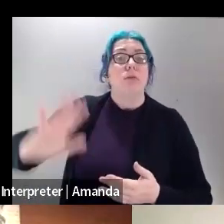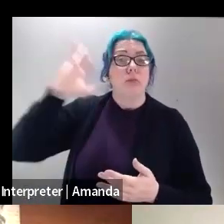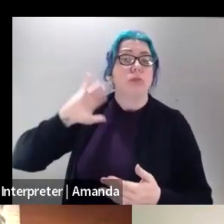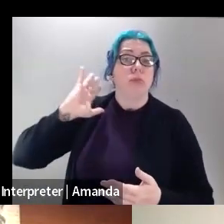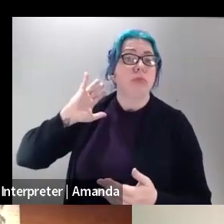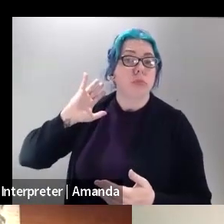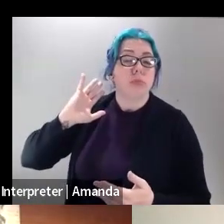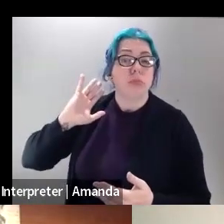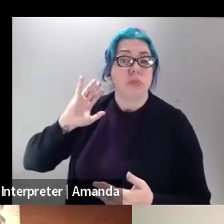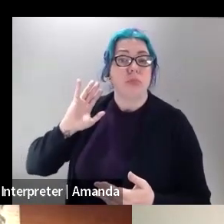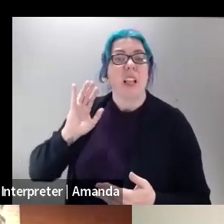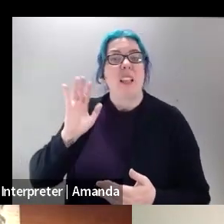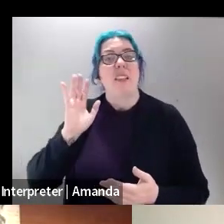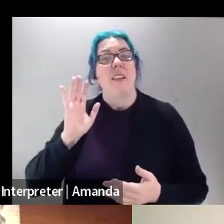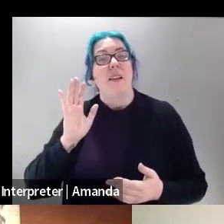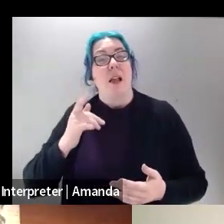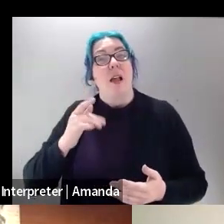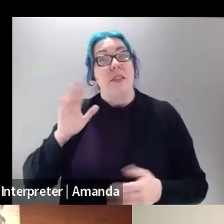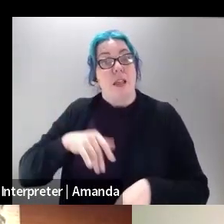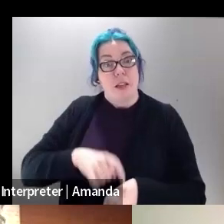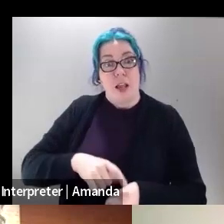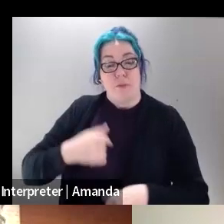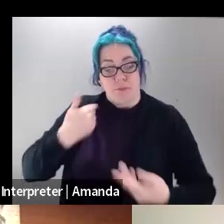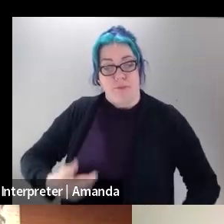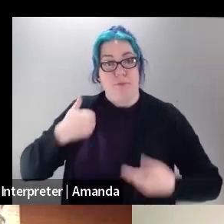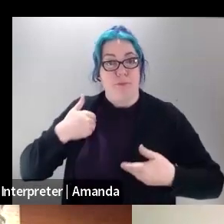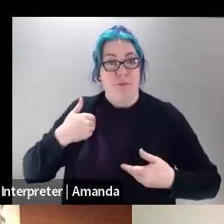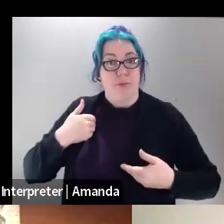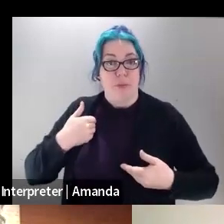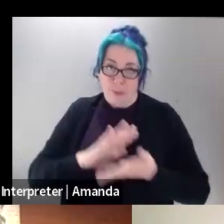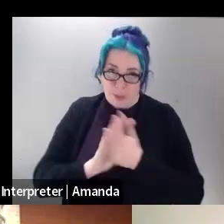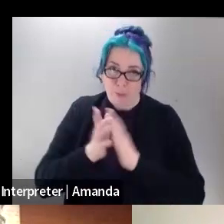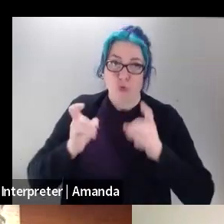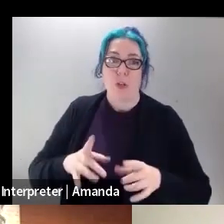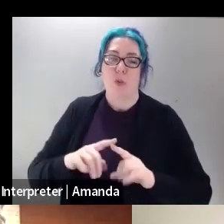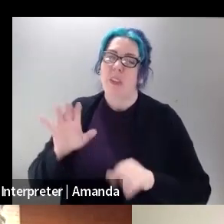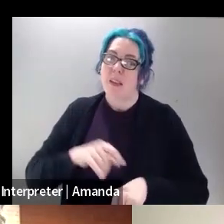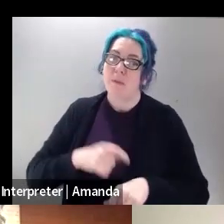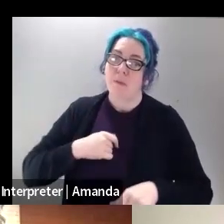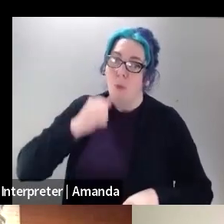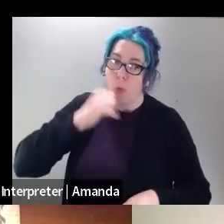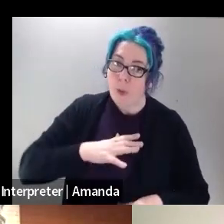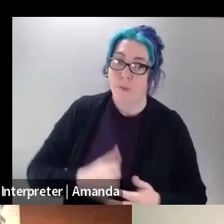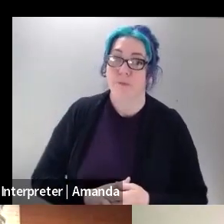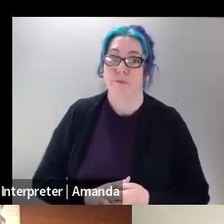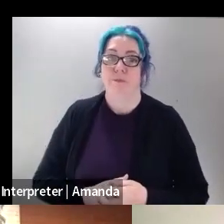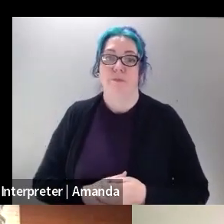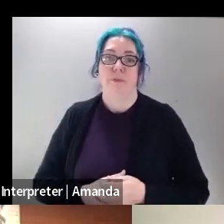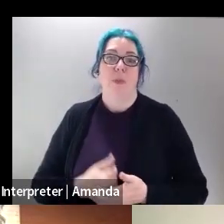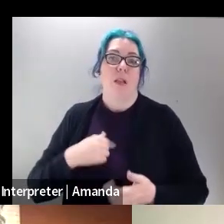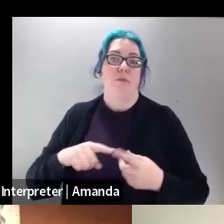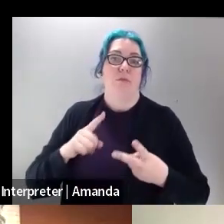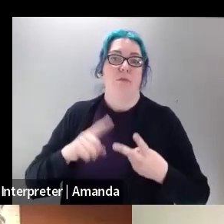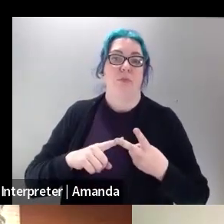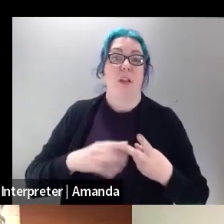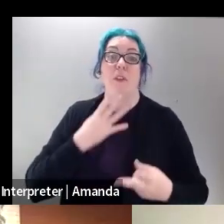that I looked like, being a woman, being a young looking woman, being a brown person,